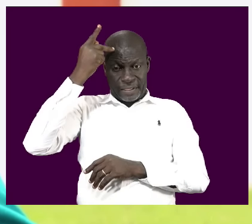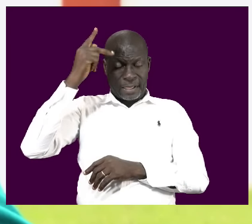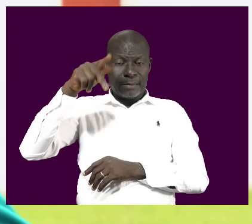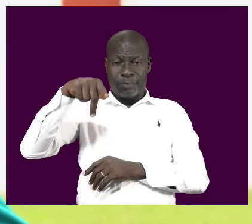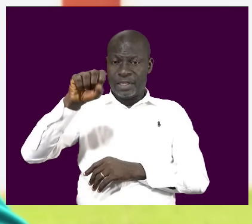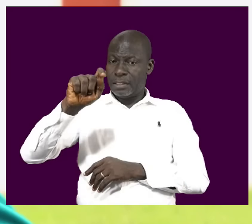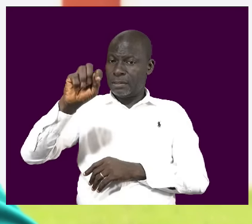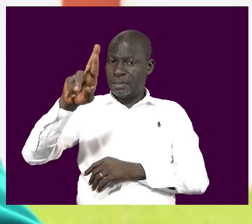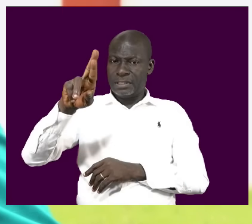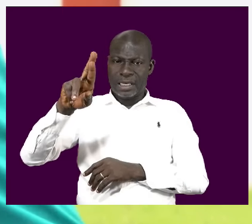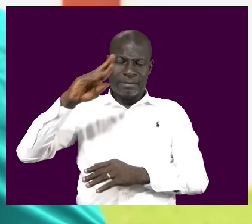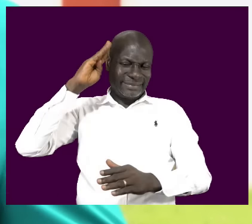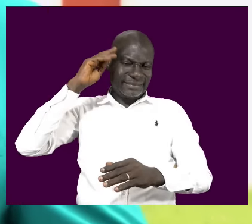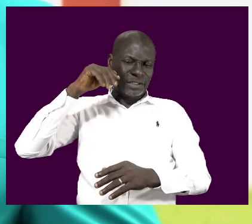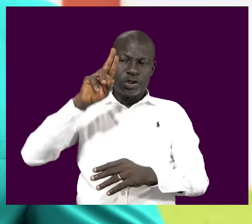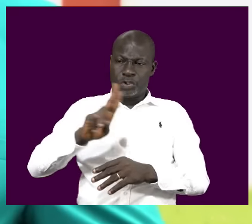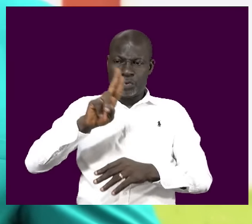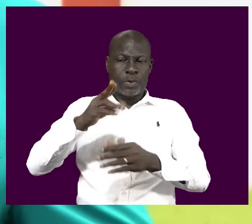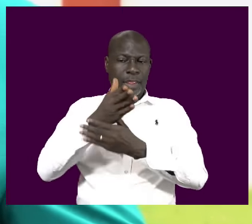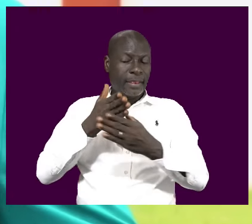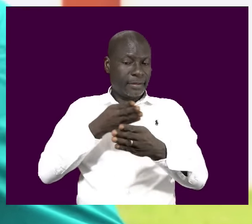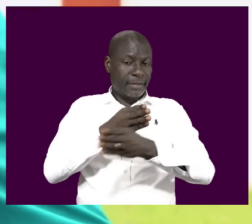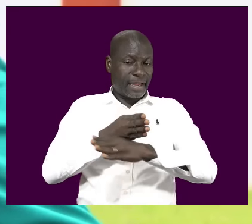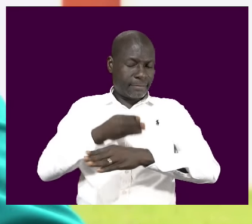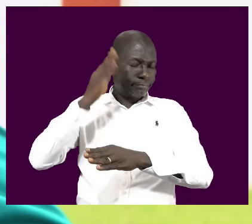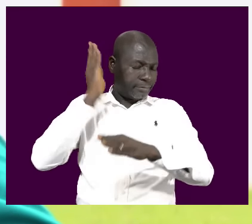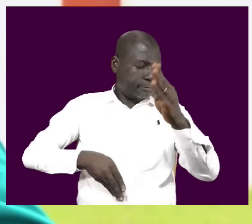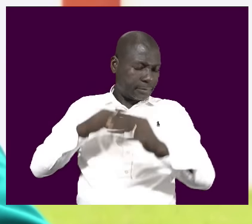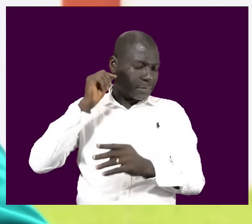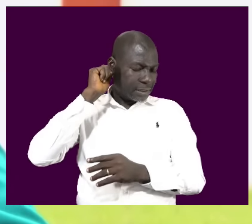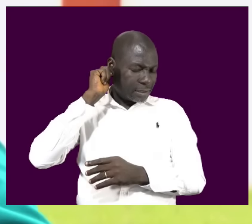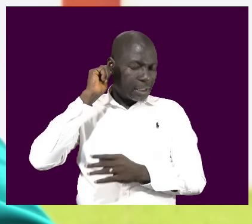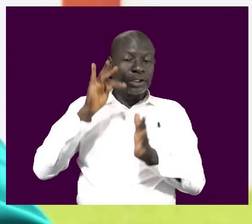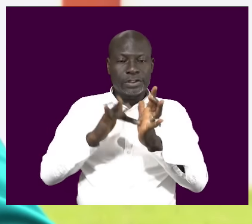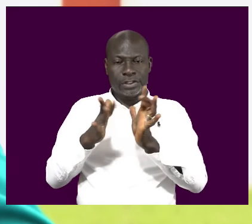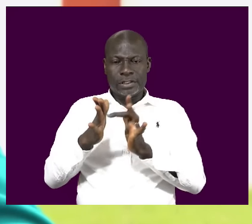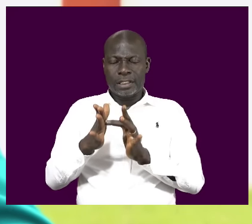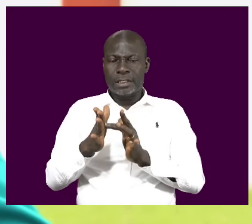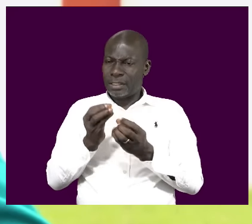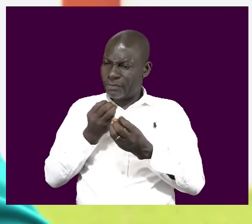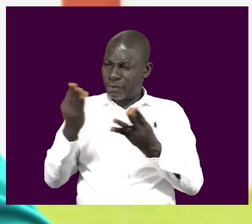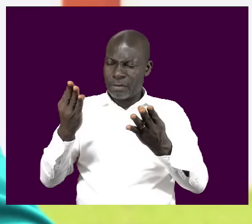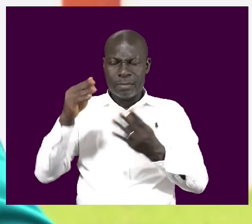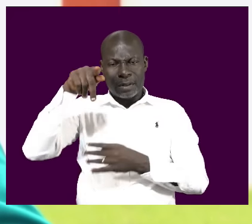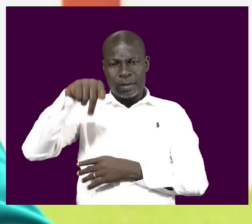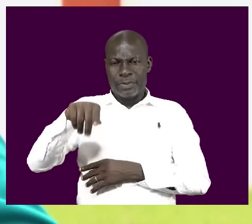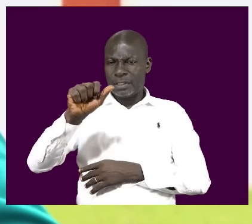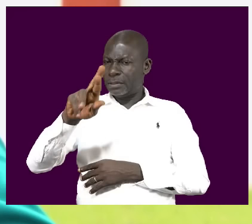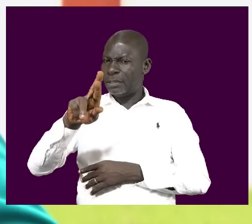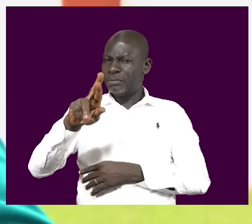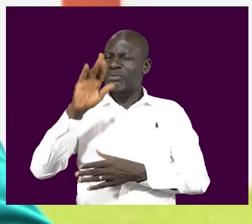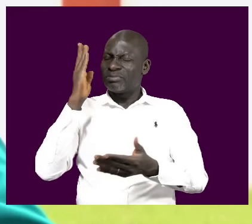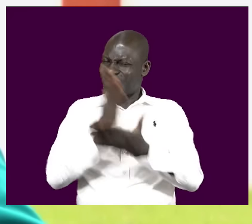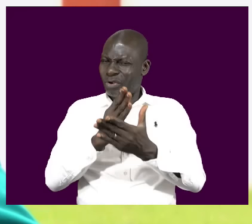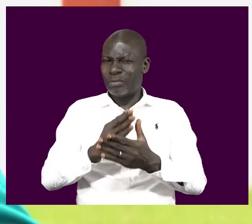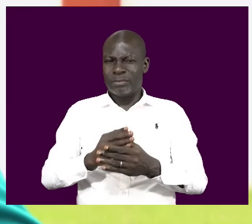aso odofo a wuti ame na awurade Yesu Kristo ka kire petro se sai fa o sekan